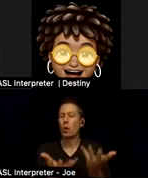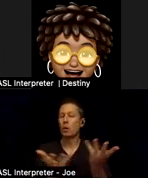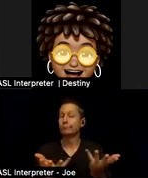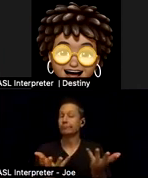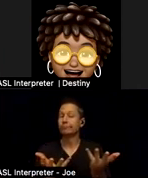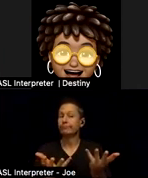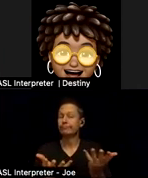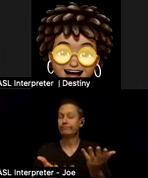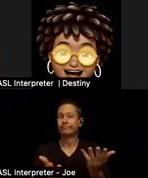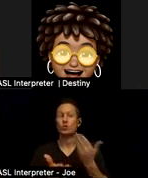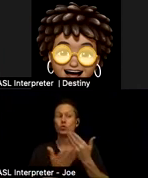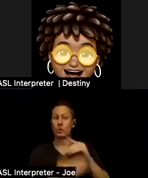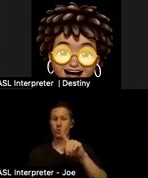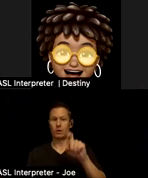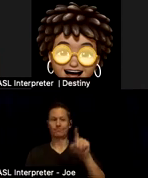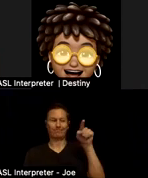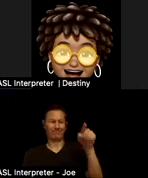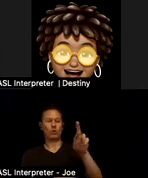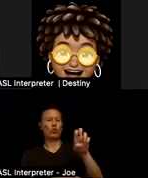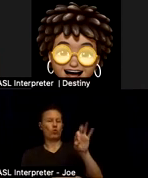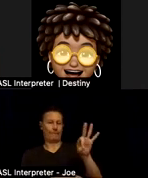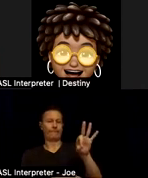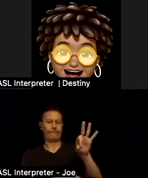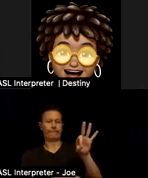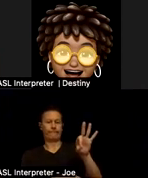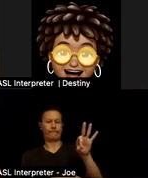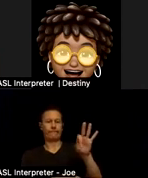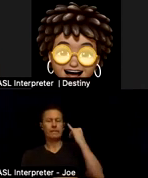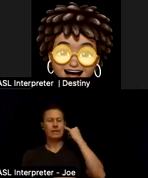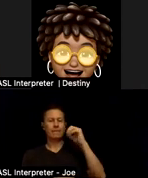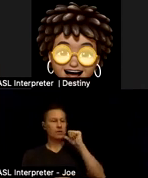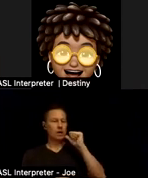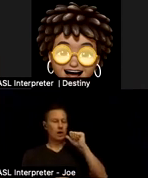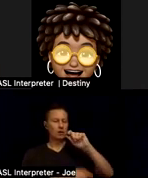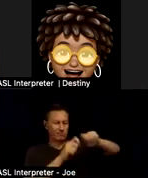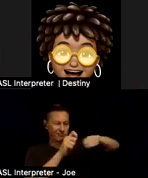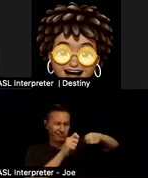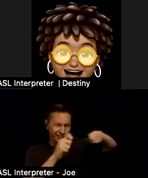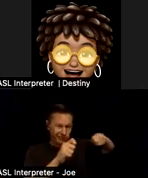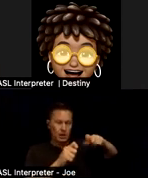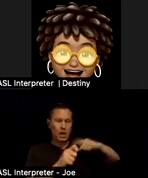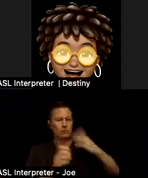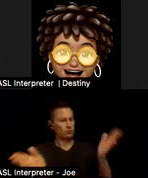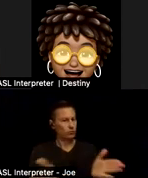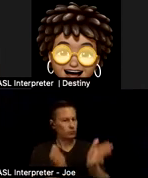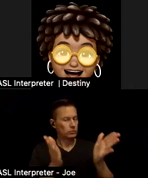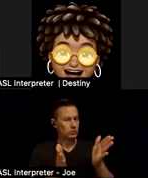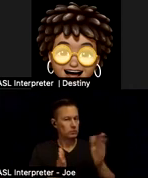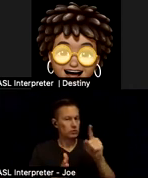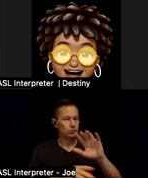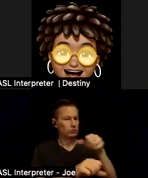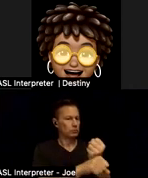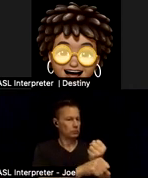question. I think that would probably be the refrigerator. So if those are not strapped down, I really encourage you to get those secured. And you